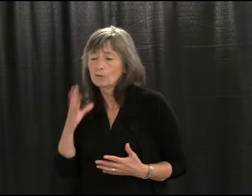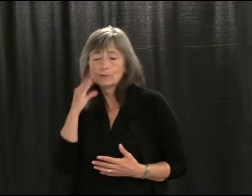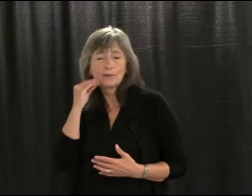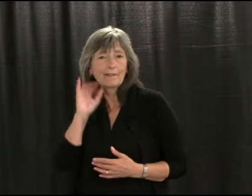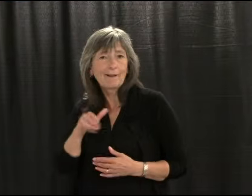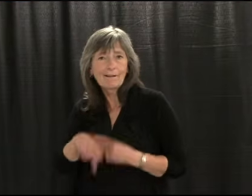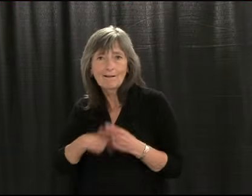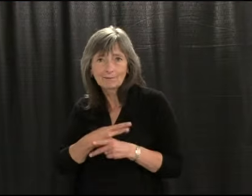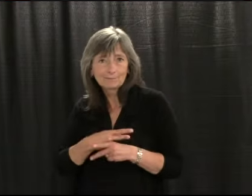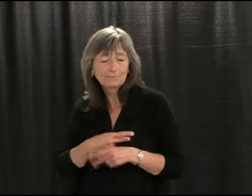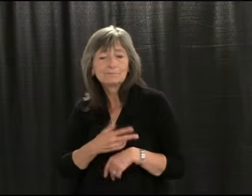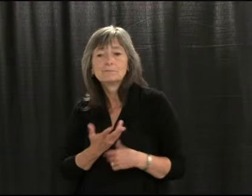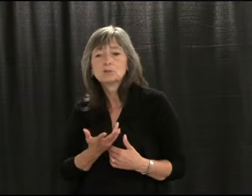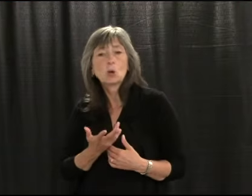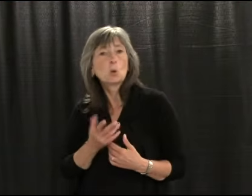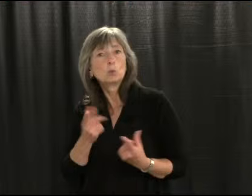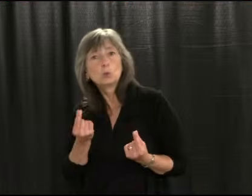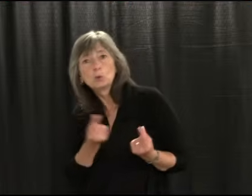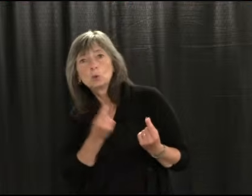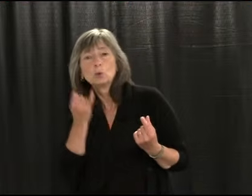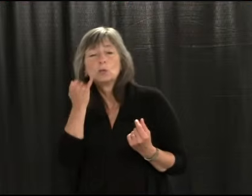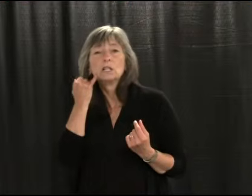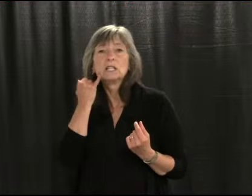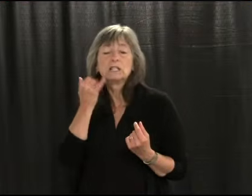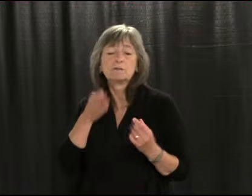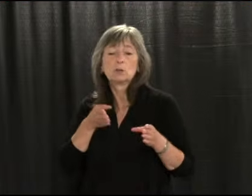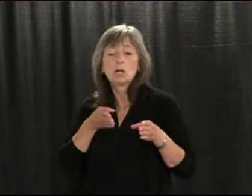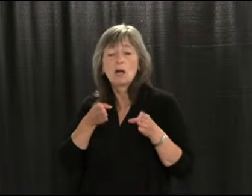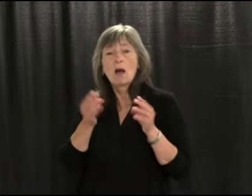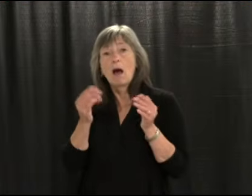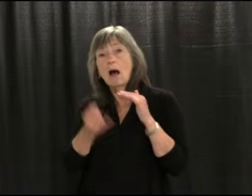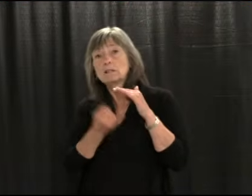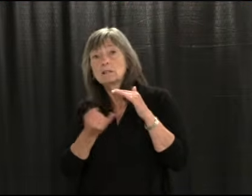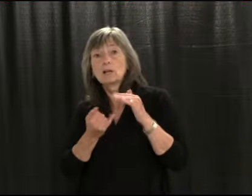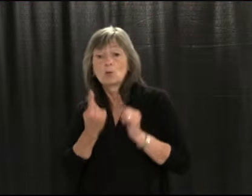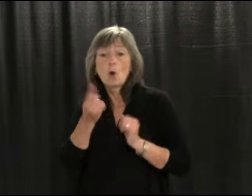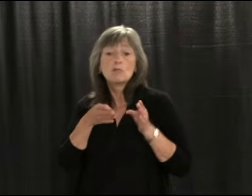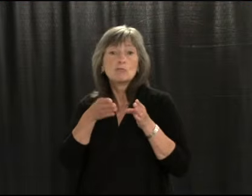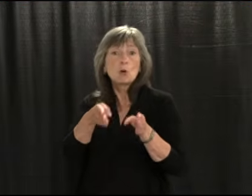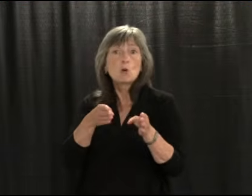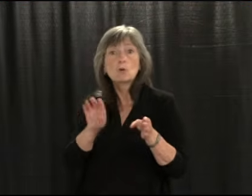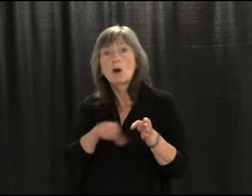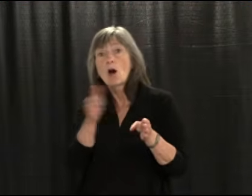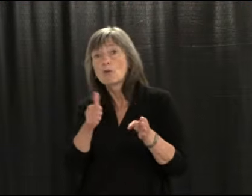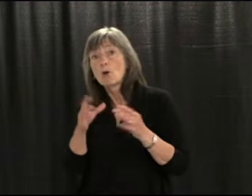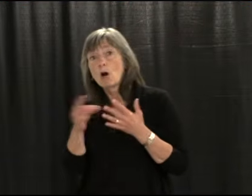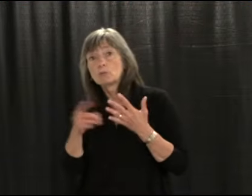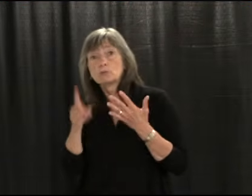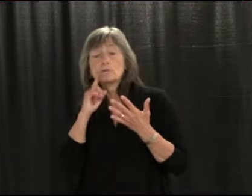deal with those communities on that peninsula being isolated. So there's certainly those plans are in place.